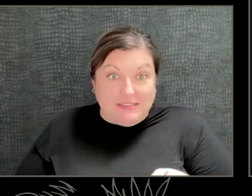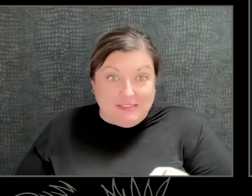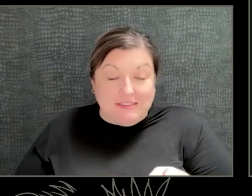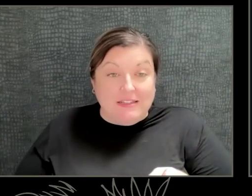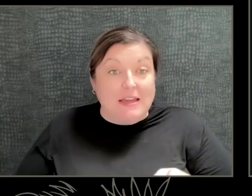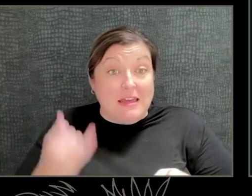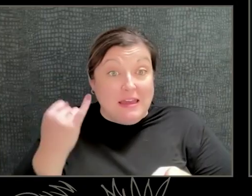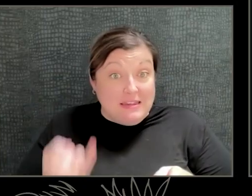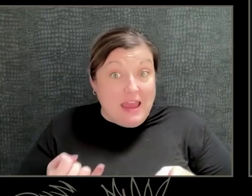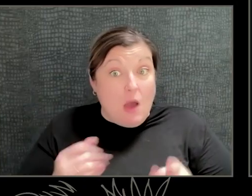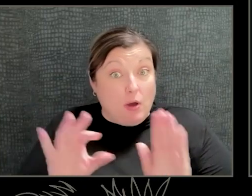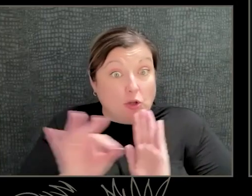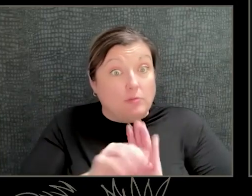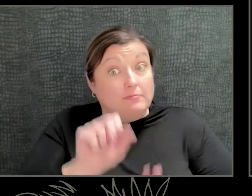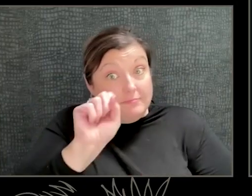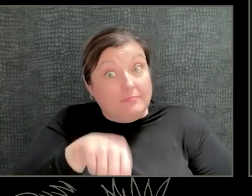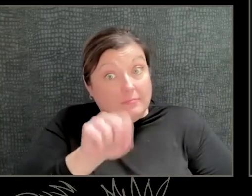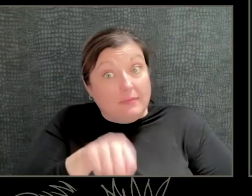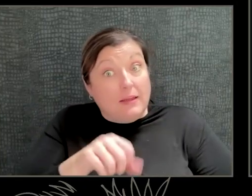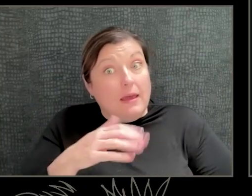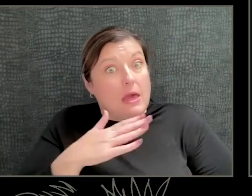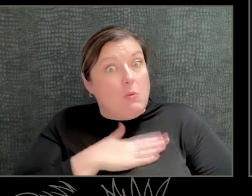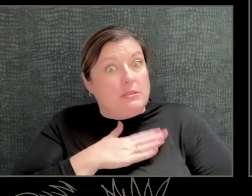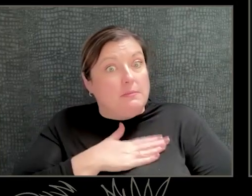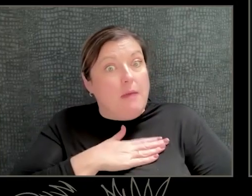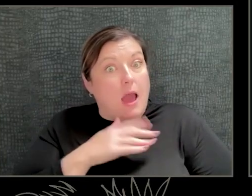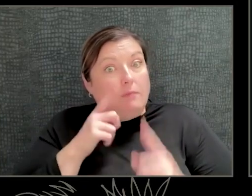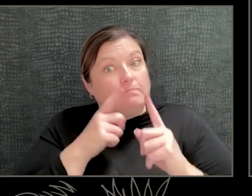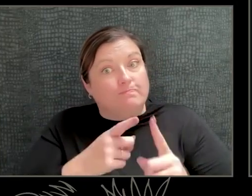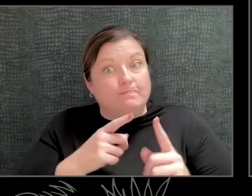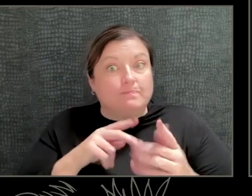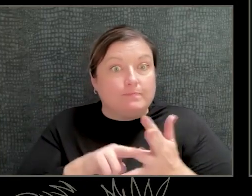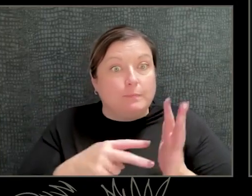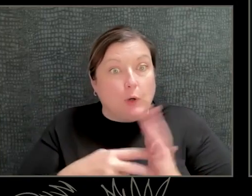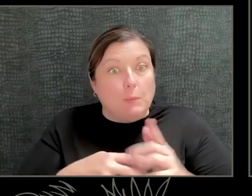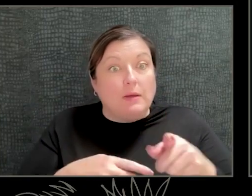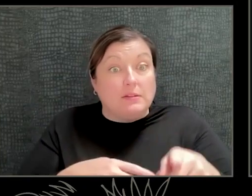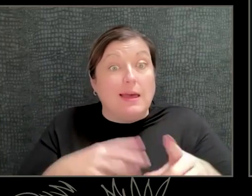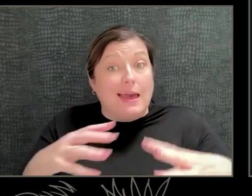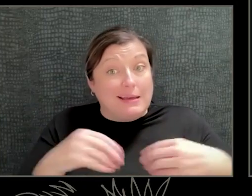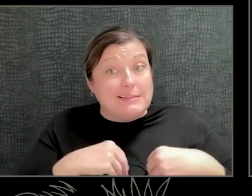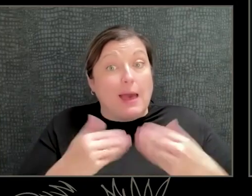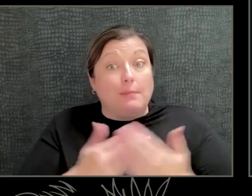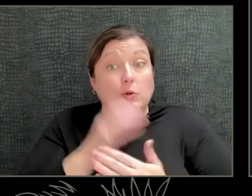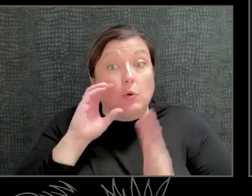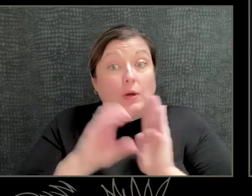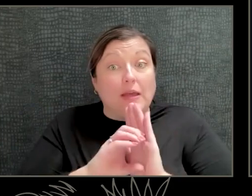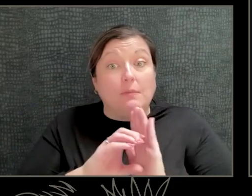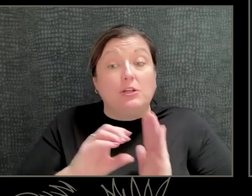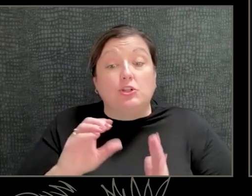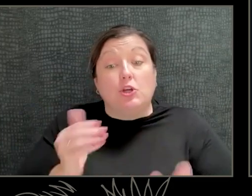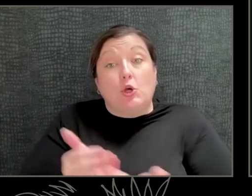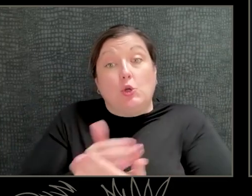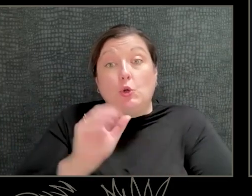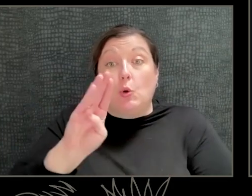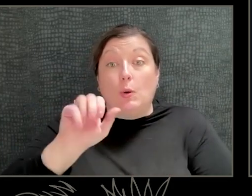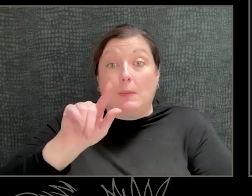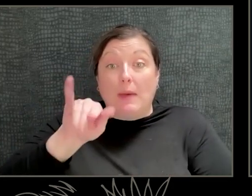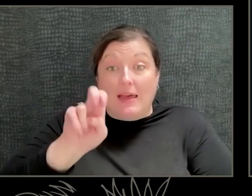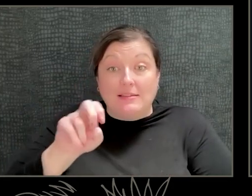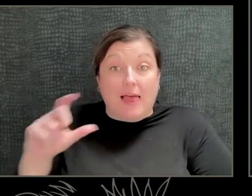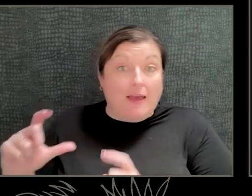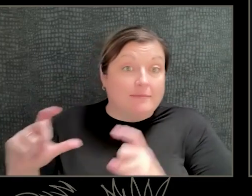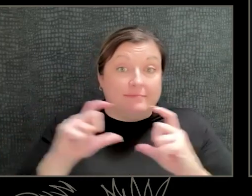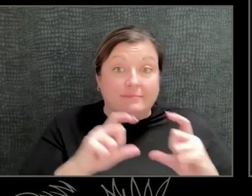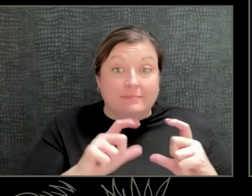I can choose, yeah, this was an intentional change. I'm going to accept the new image as my new baseline and commit my code, or